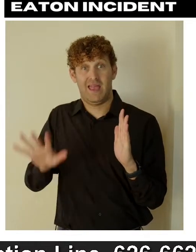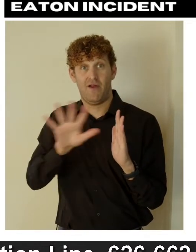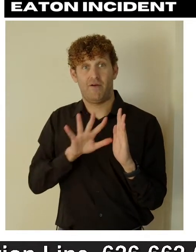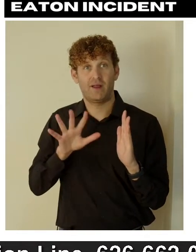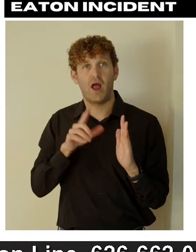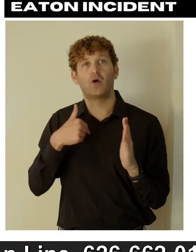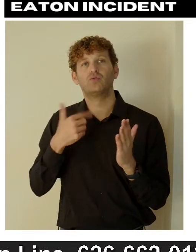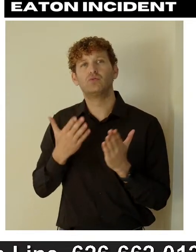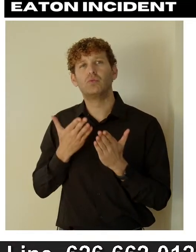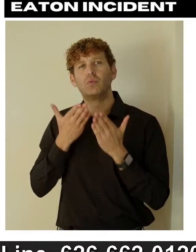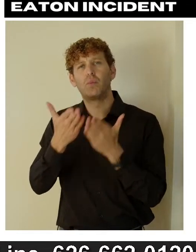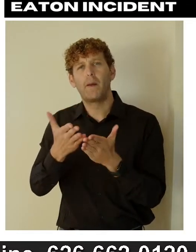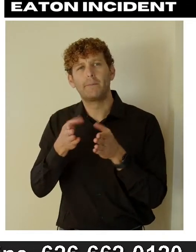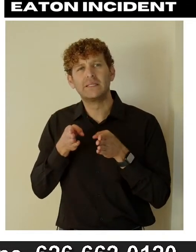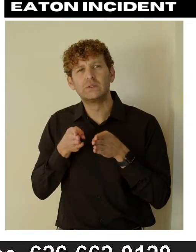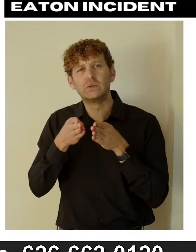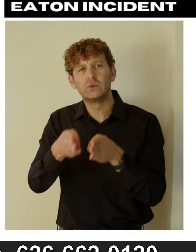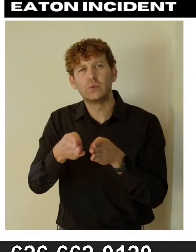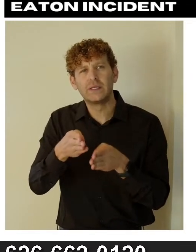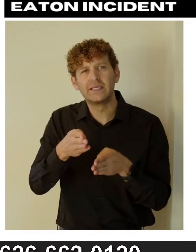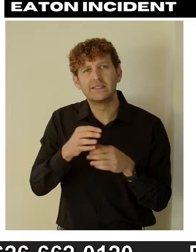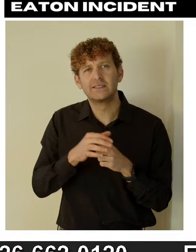best way to get up there.